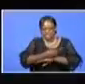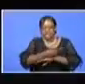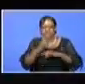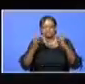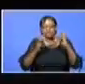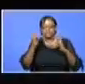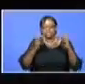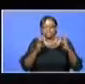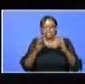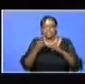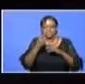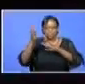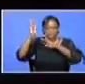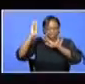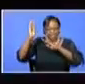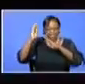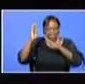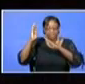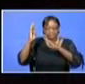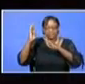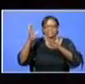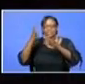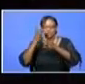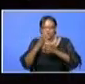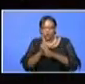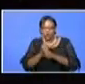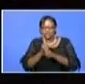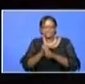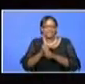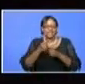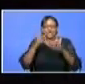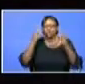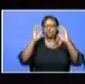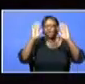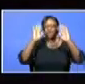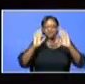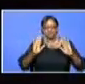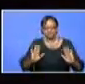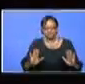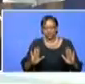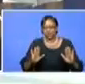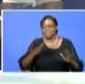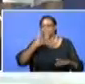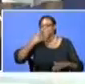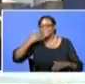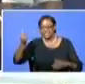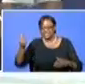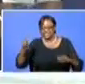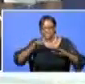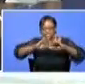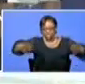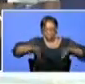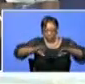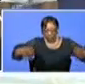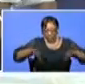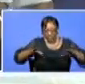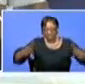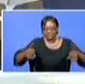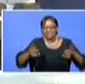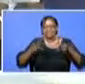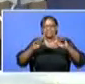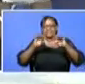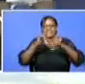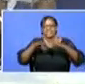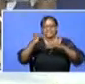the Bahamas well on its way as securing its spot as the premier swimming program in the region. This after day one, securing a